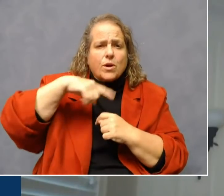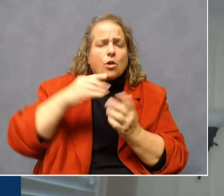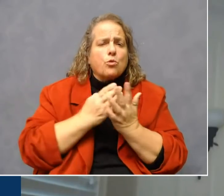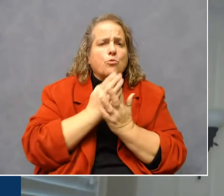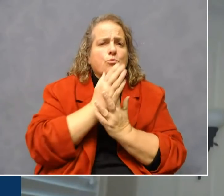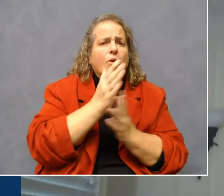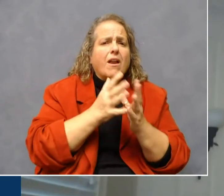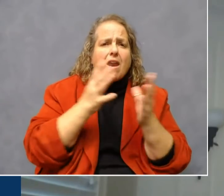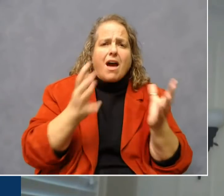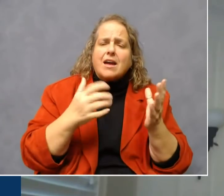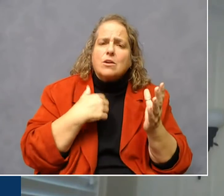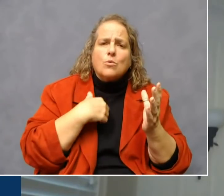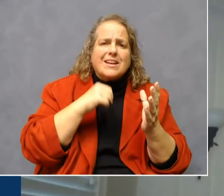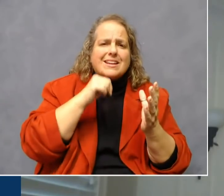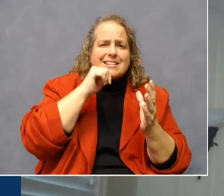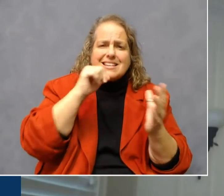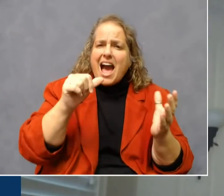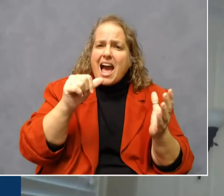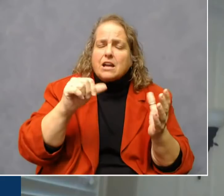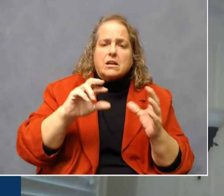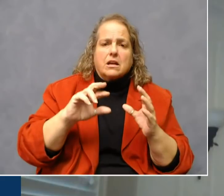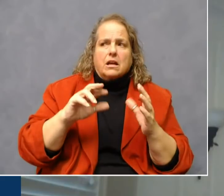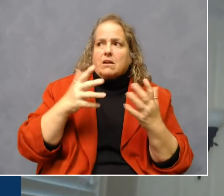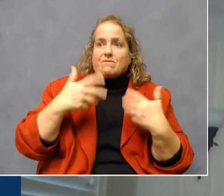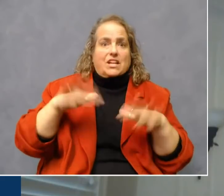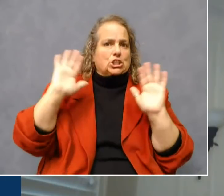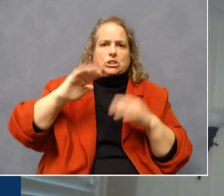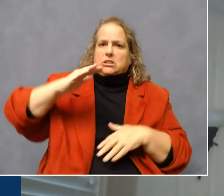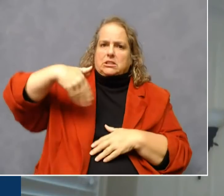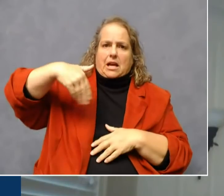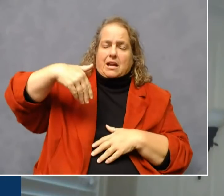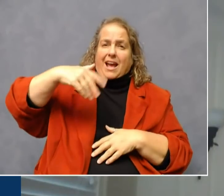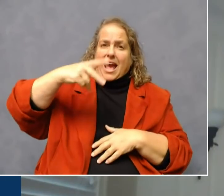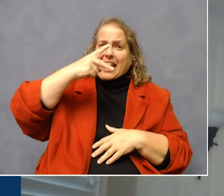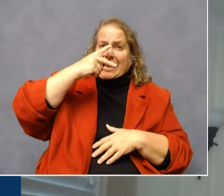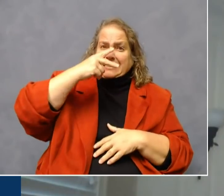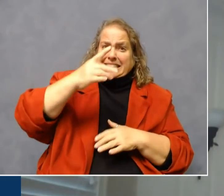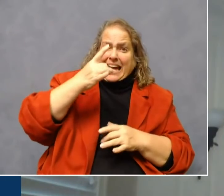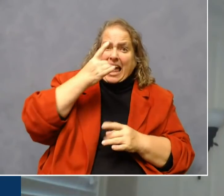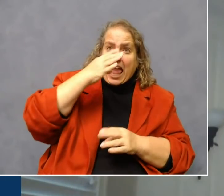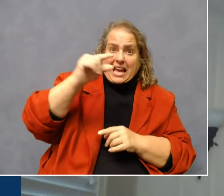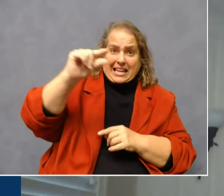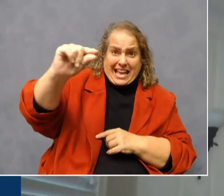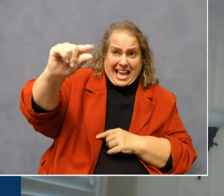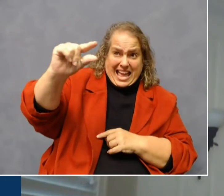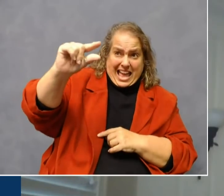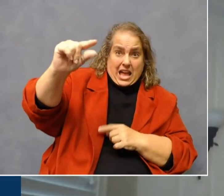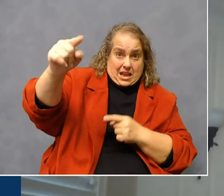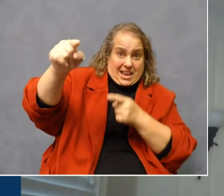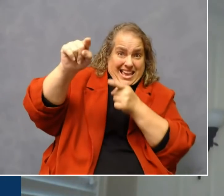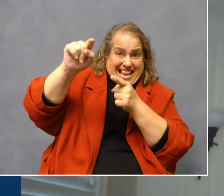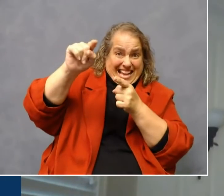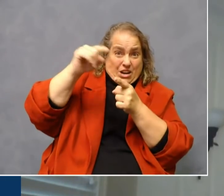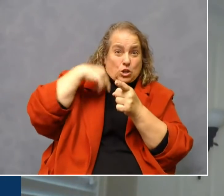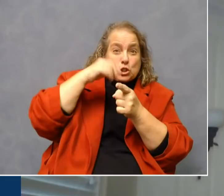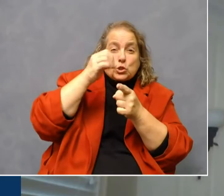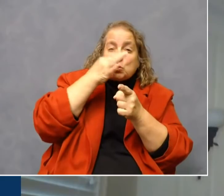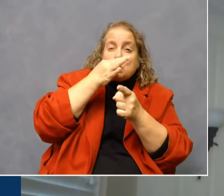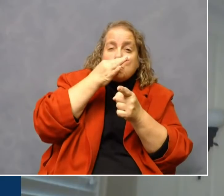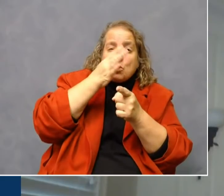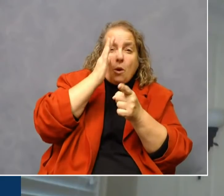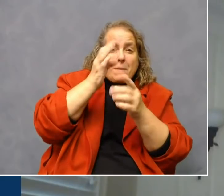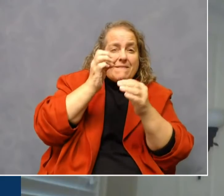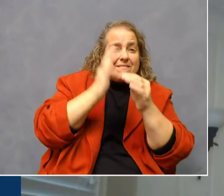a bright light at the end of the tunnel, and it's a good light. It's one that offers hope and a reason for us to be confident that there are better days